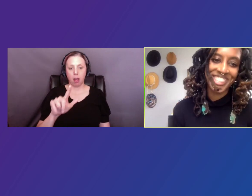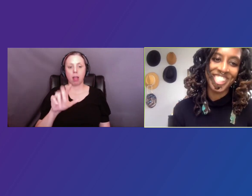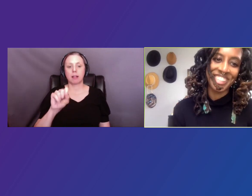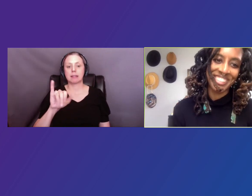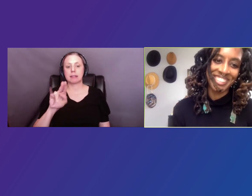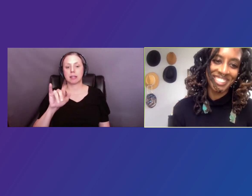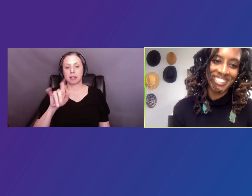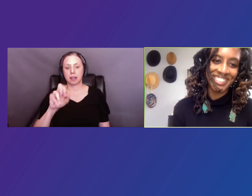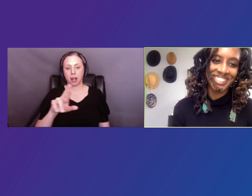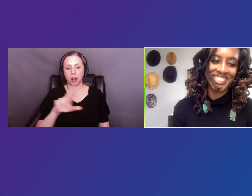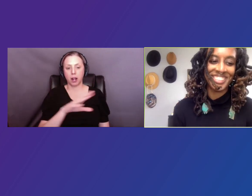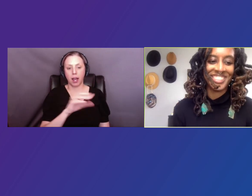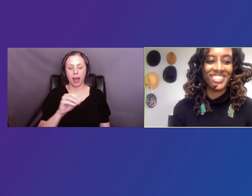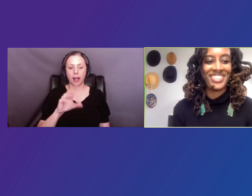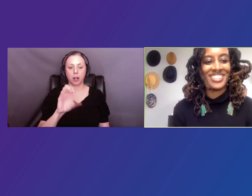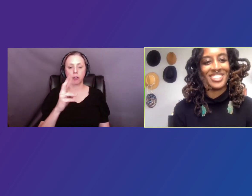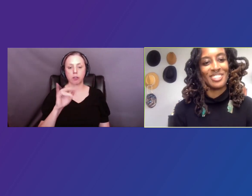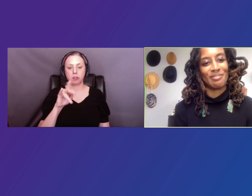everyone. Cheers.